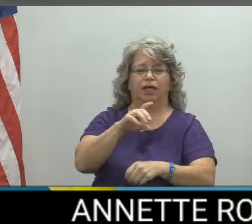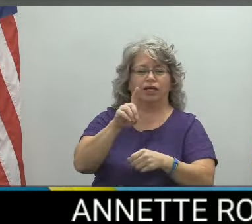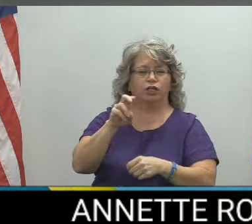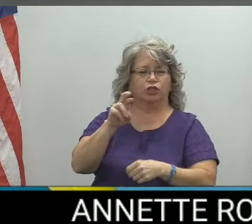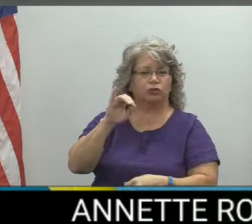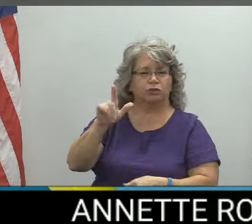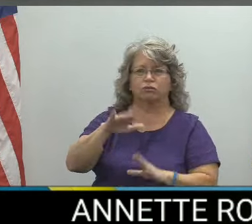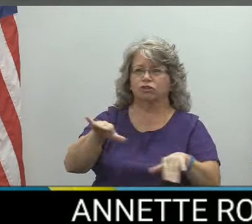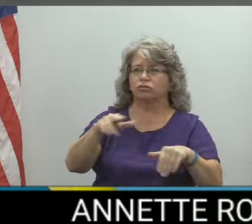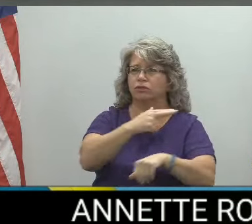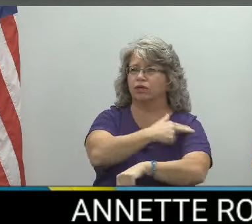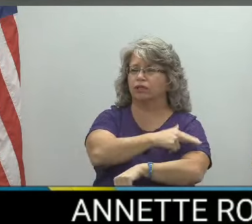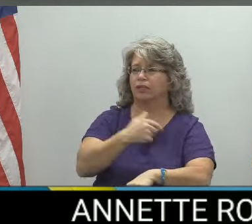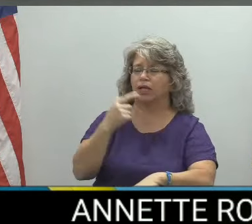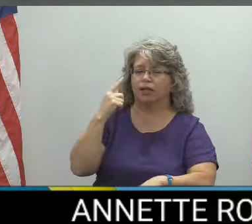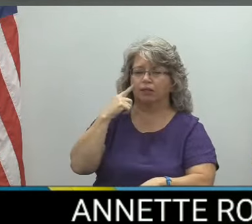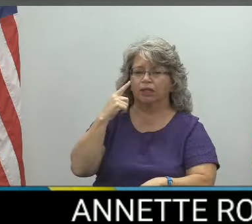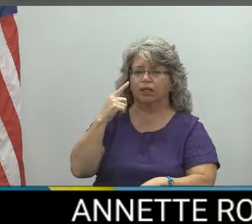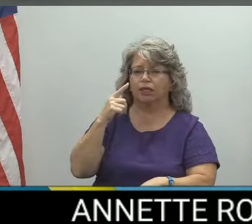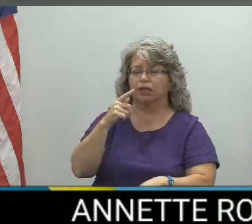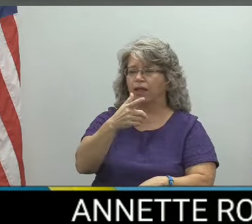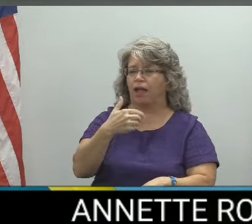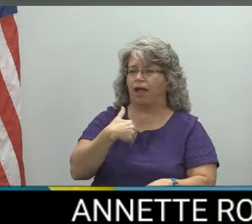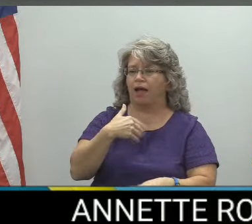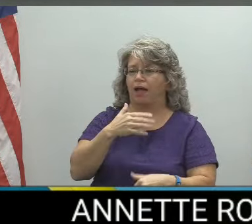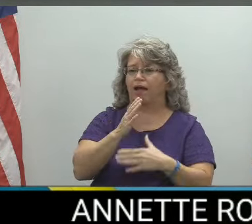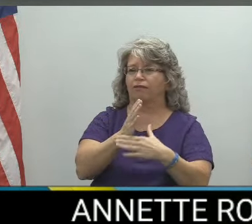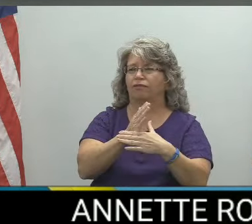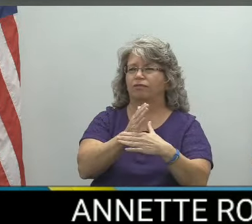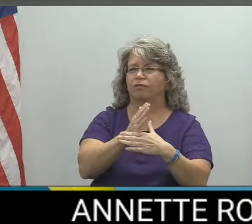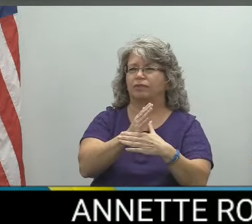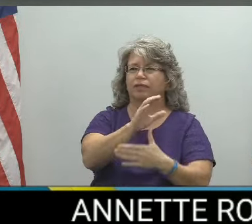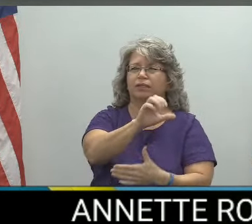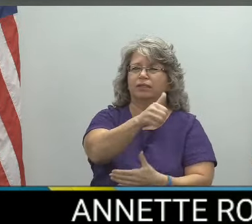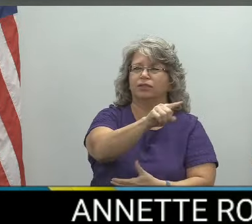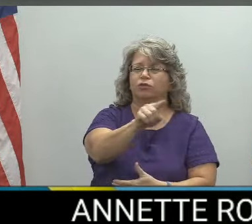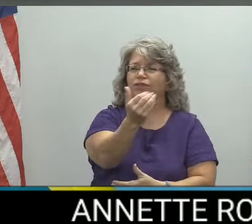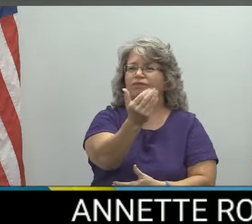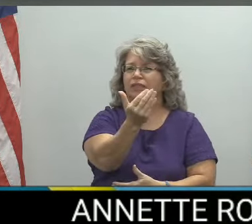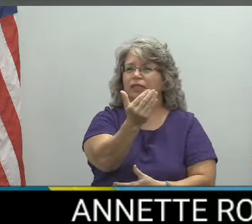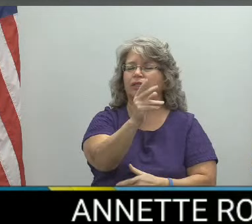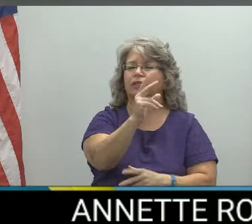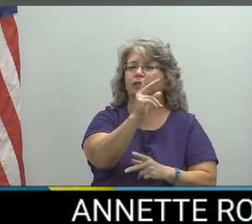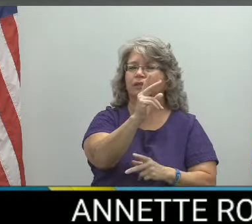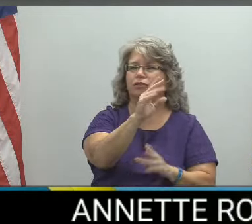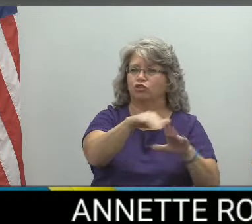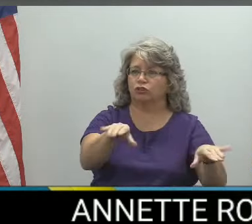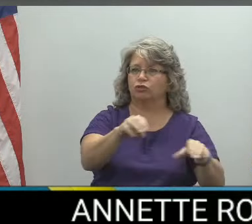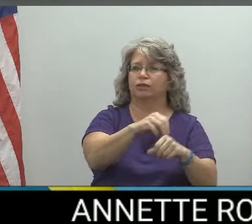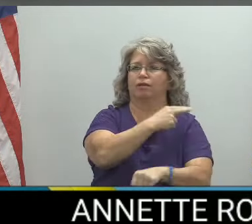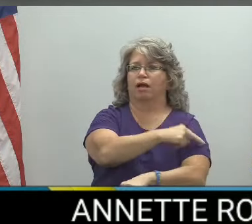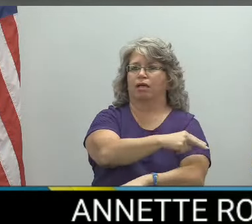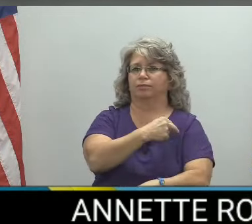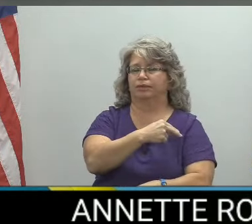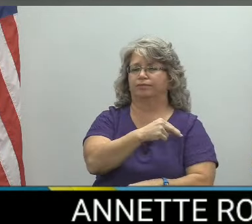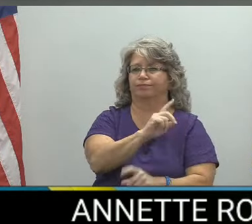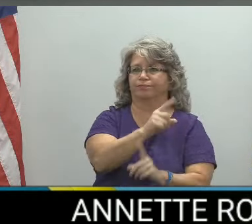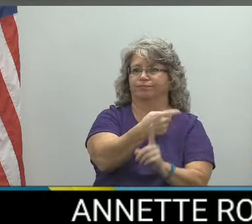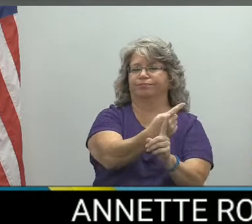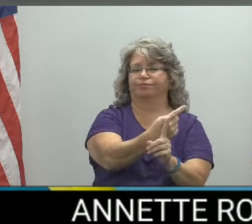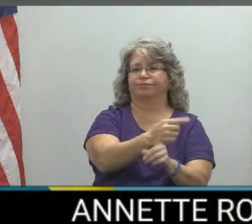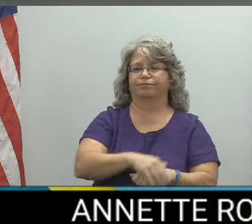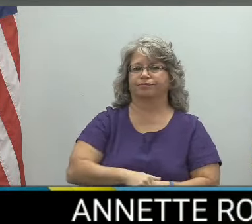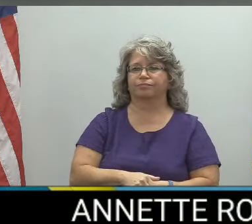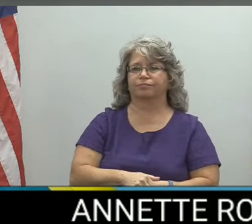were around between 10 and 15 hospitalizations for Driscoll Hospital alone. The total